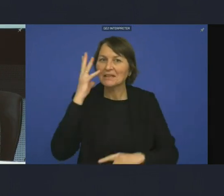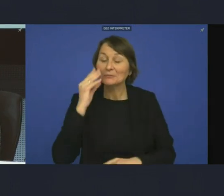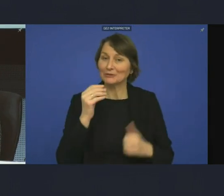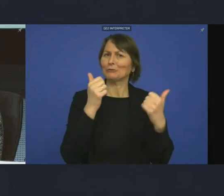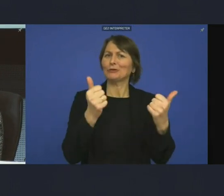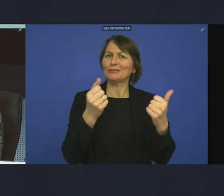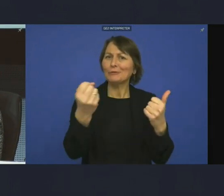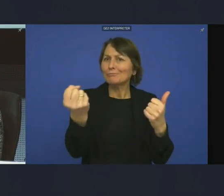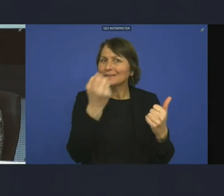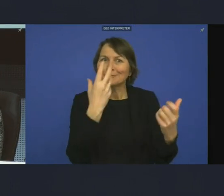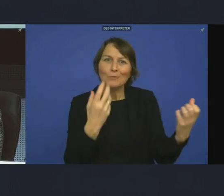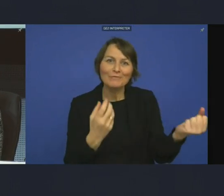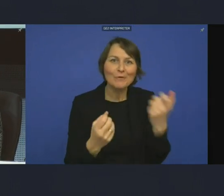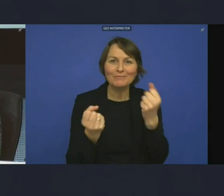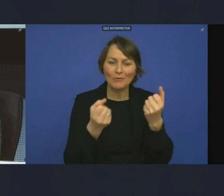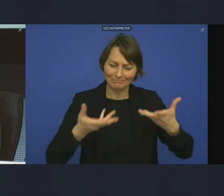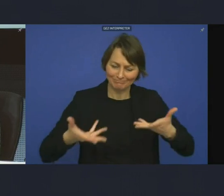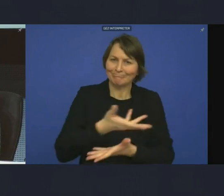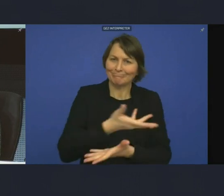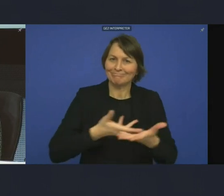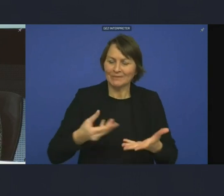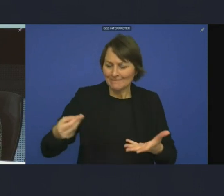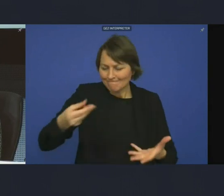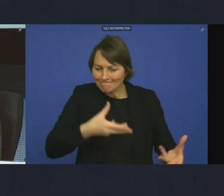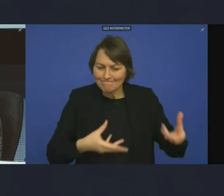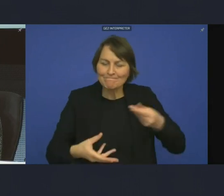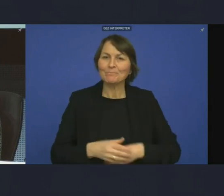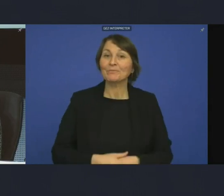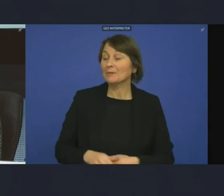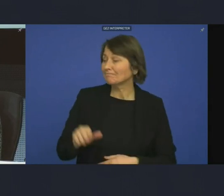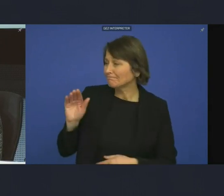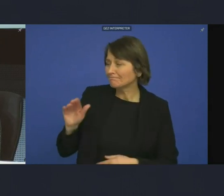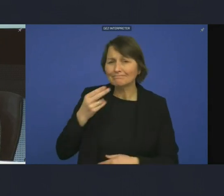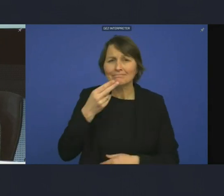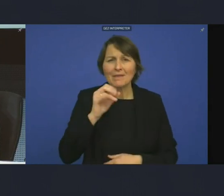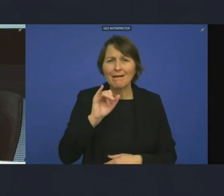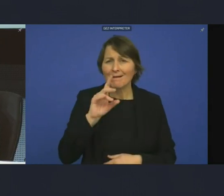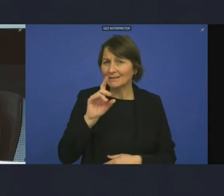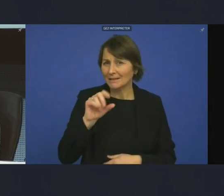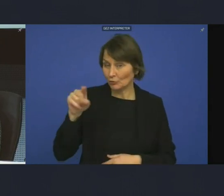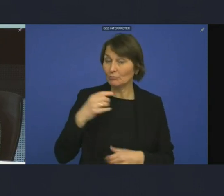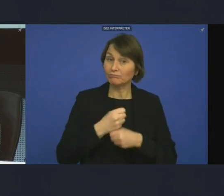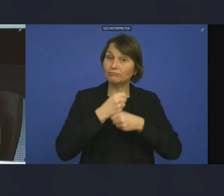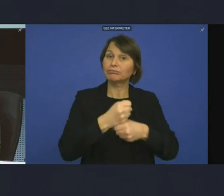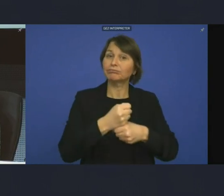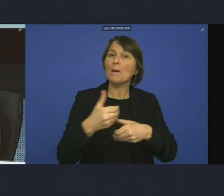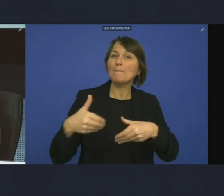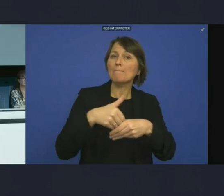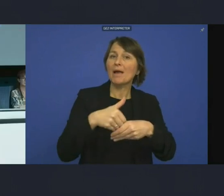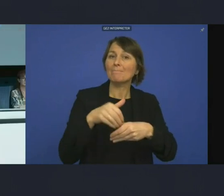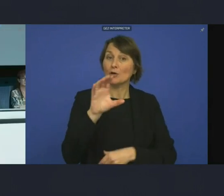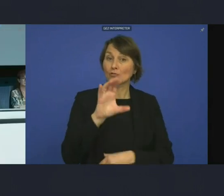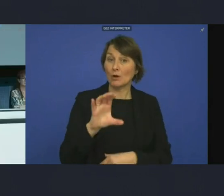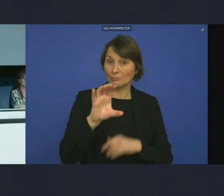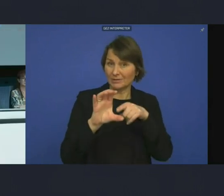of the member states, perhaps you can give us a good practice or something that you have learned in Finland on